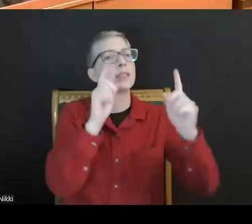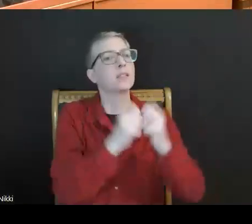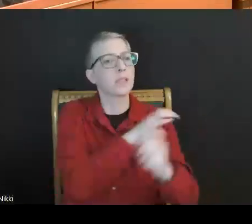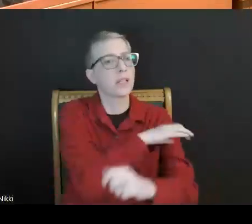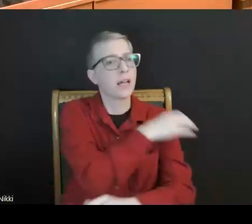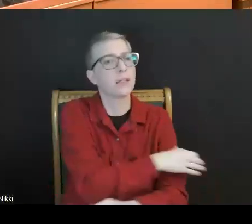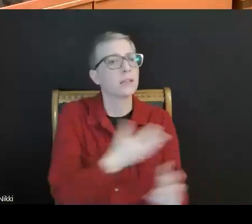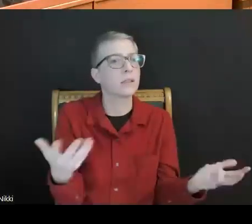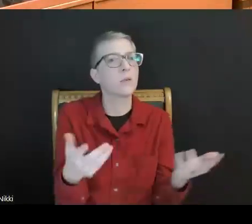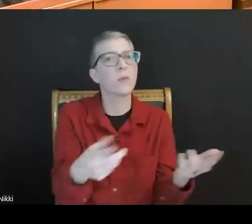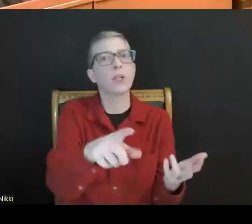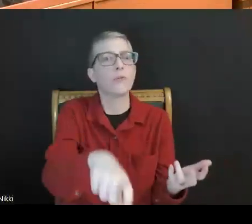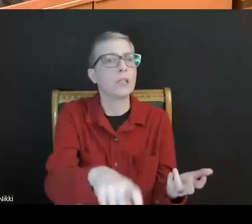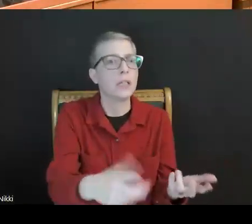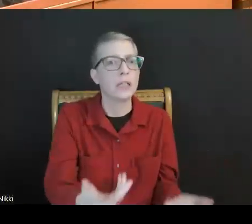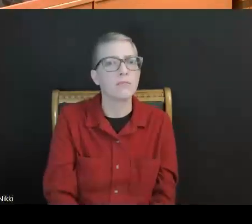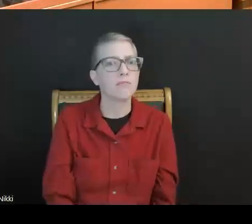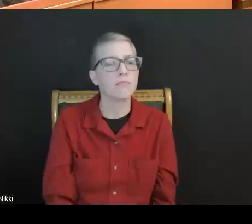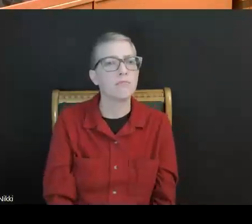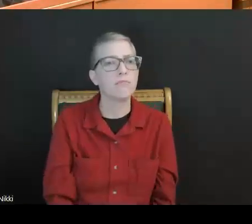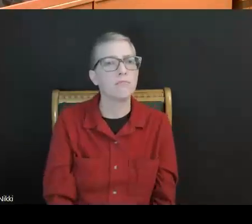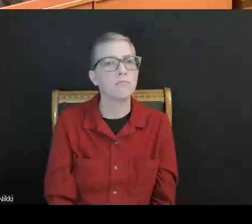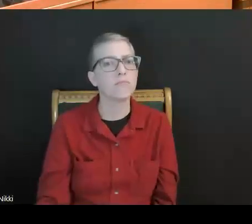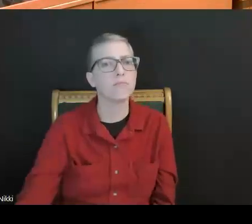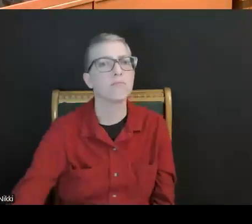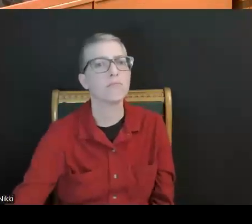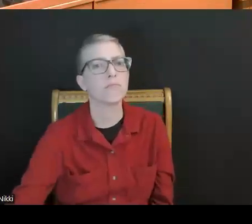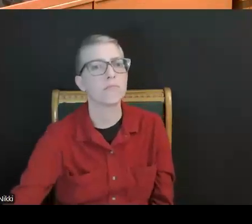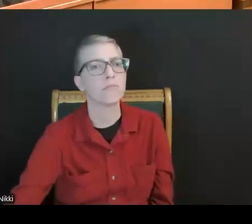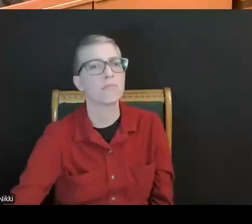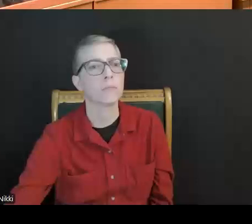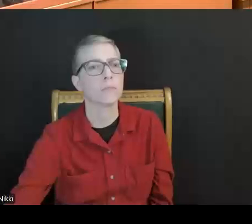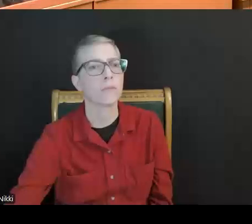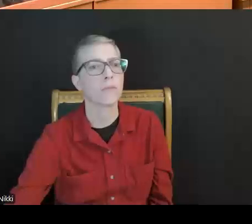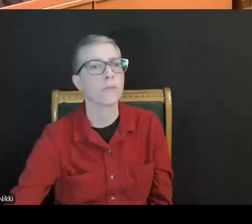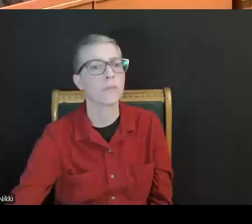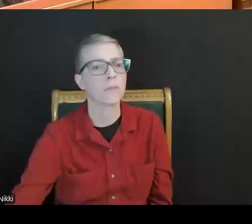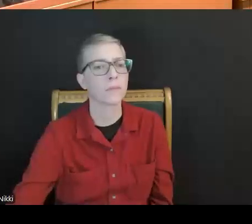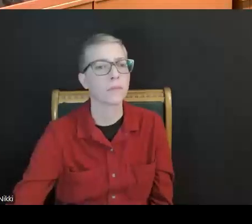need to hear? What are some things that can support the service or promote the service?